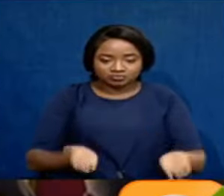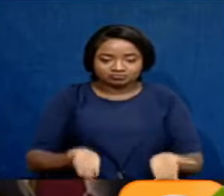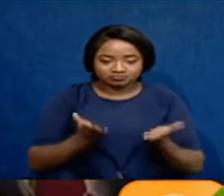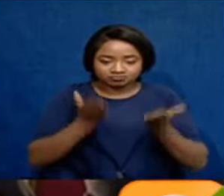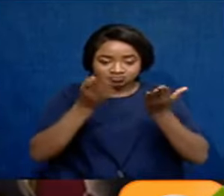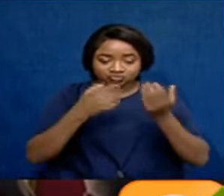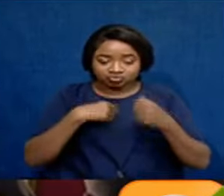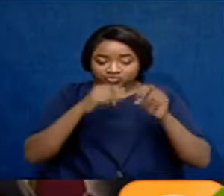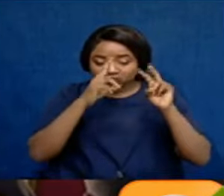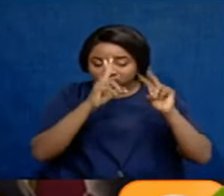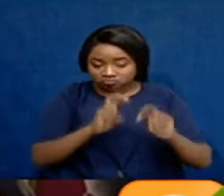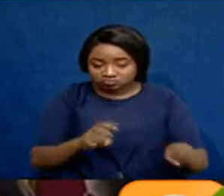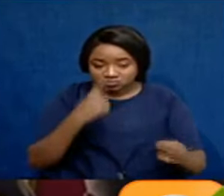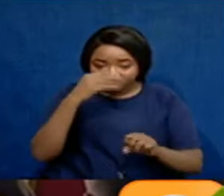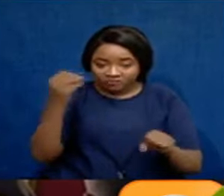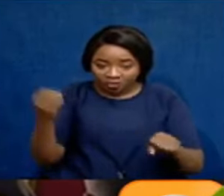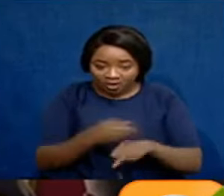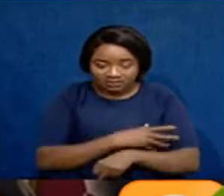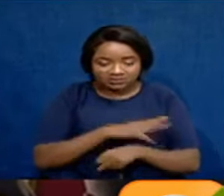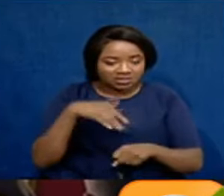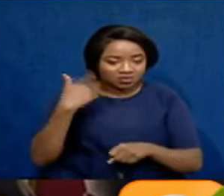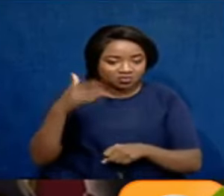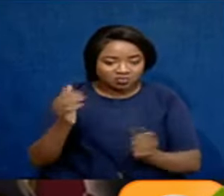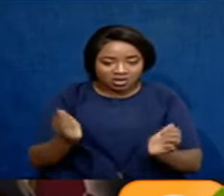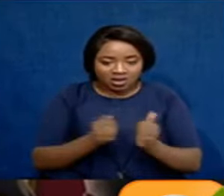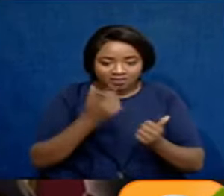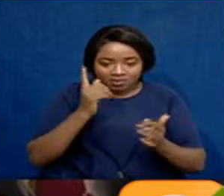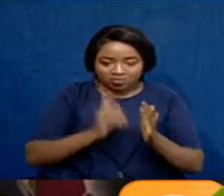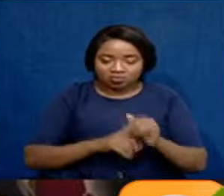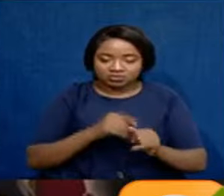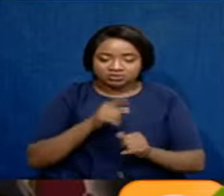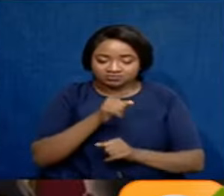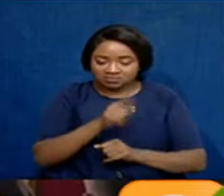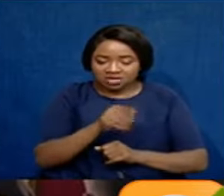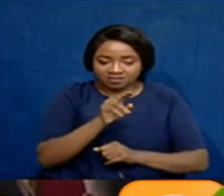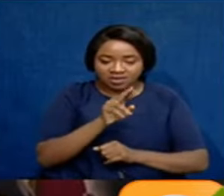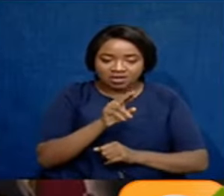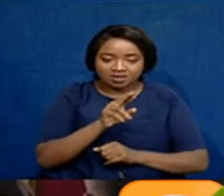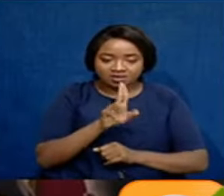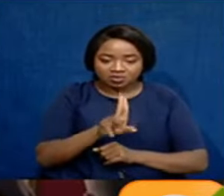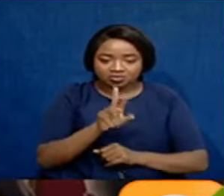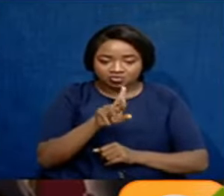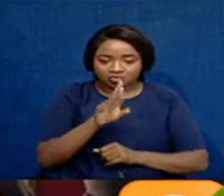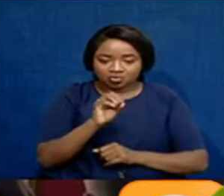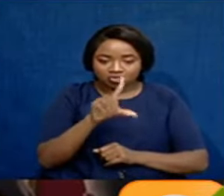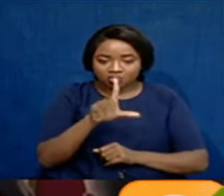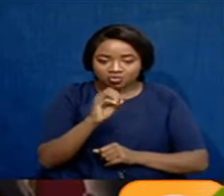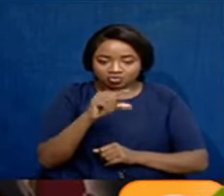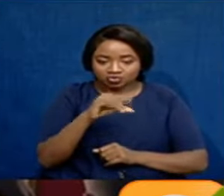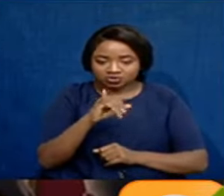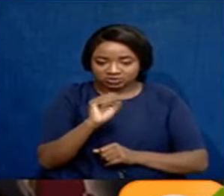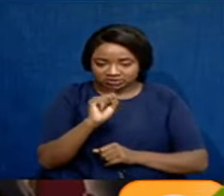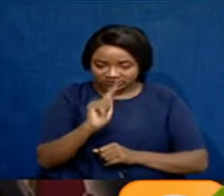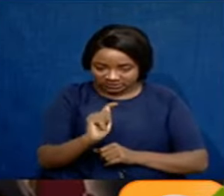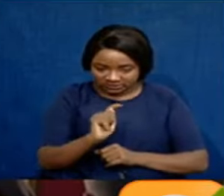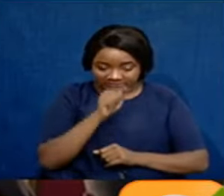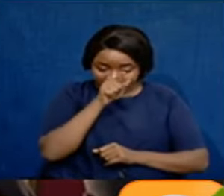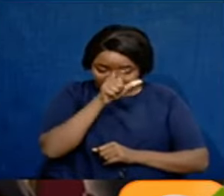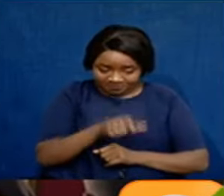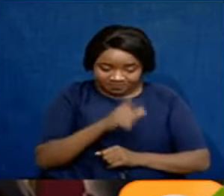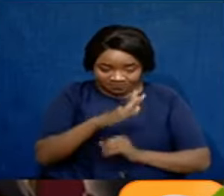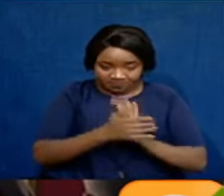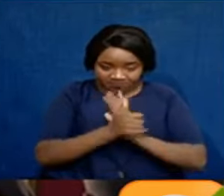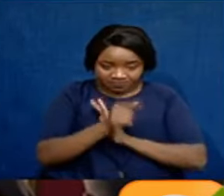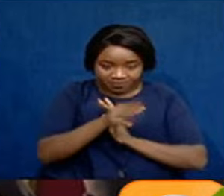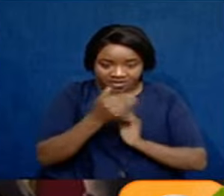of cancer today, mostly done by the urologists. Before, what we used to do in the screening was simply to take